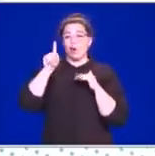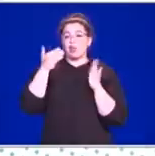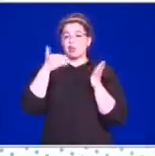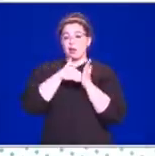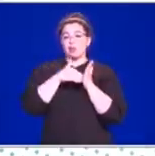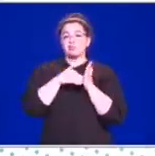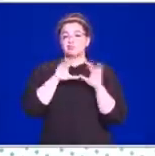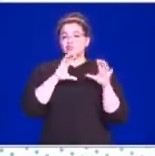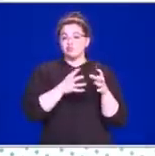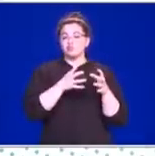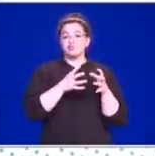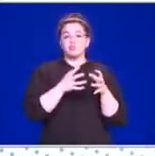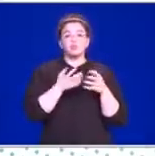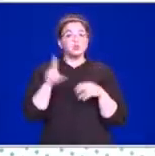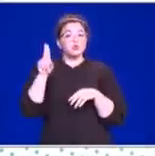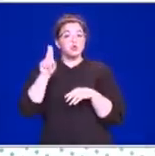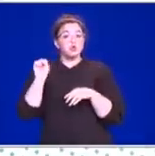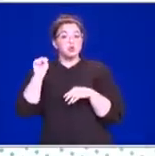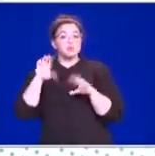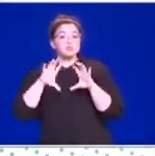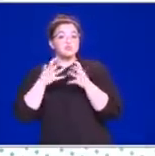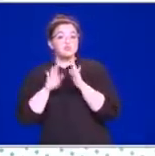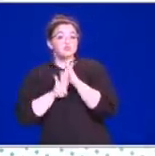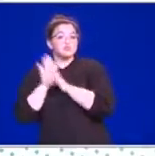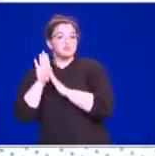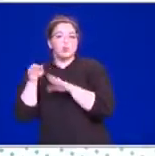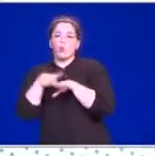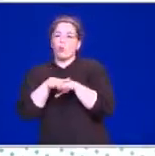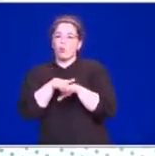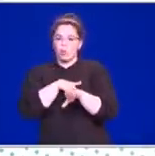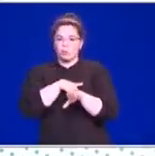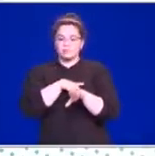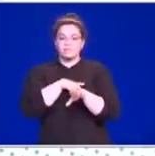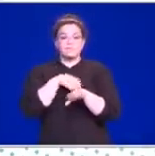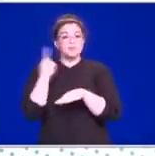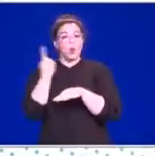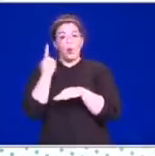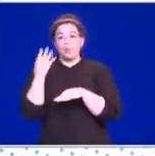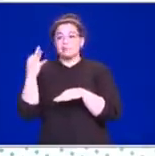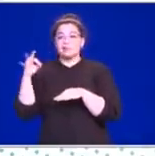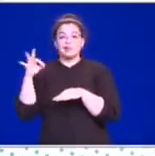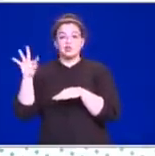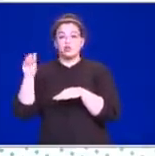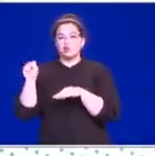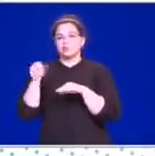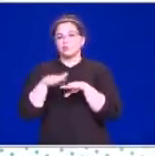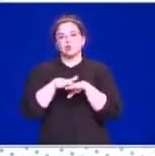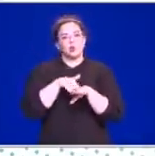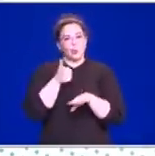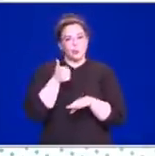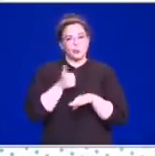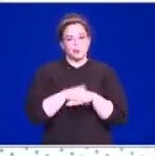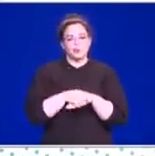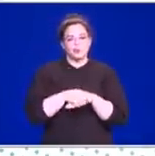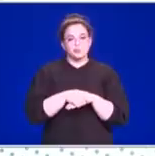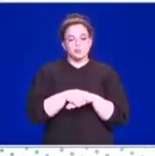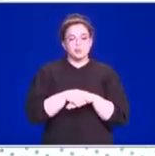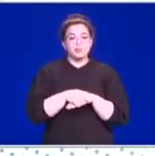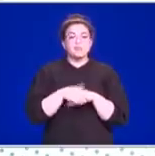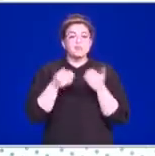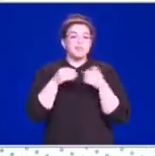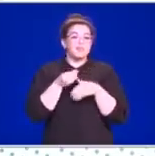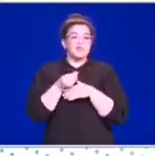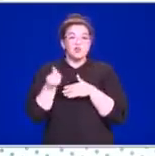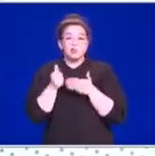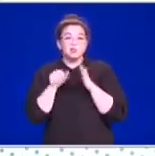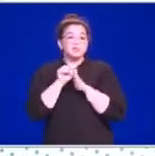summary, U.S. population growth slowed this decade. Only the 1930s had slower growth. Fewer states,